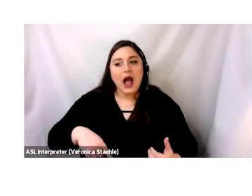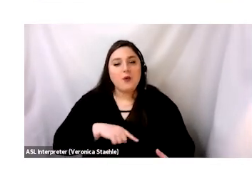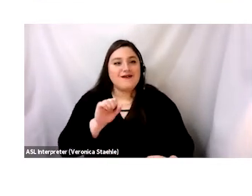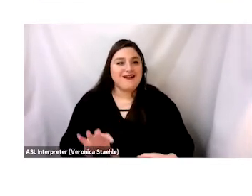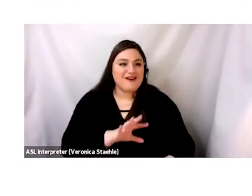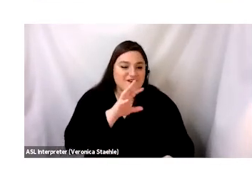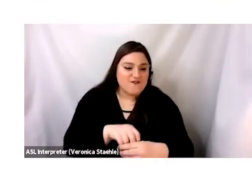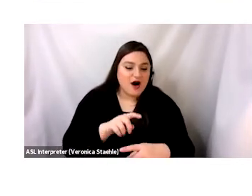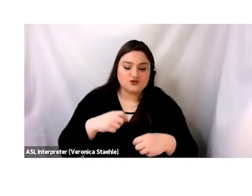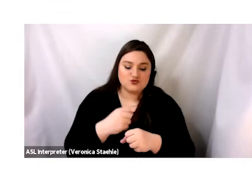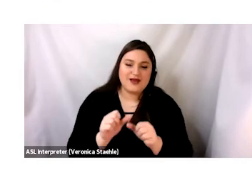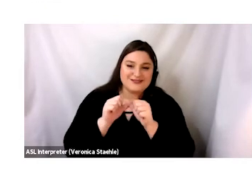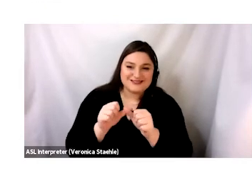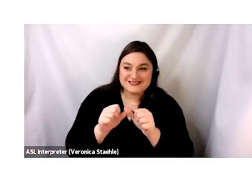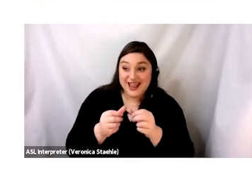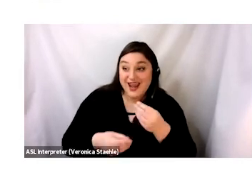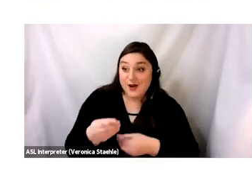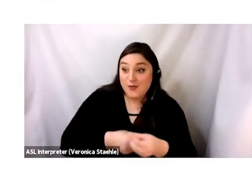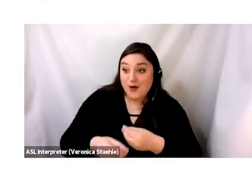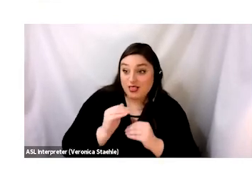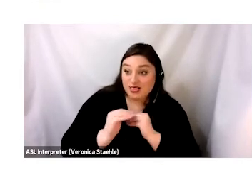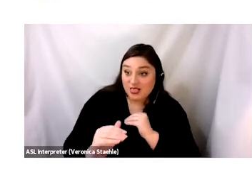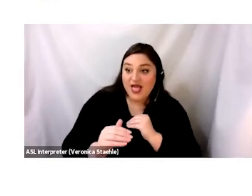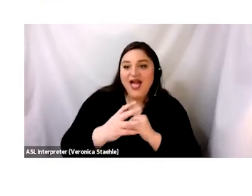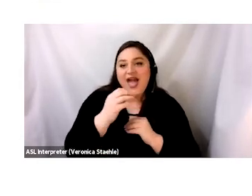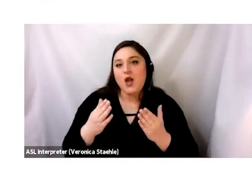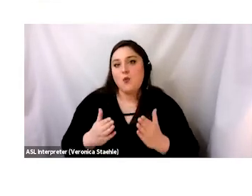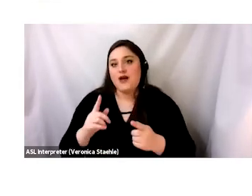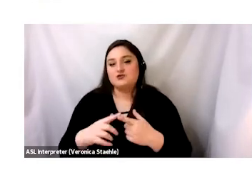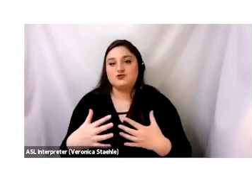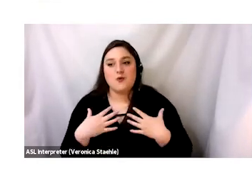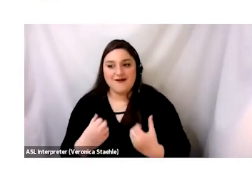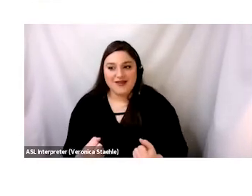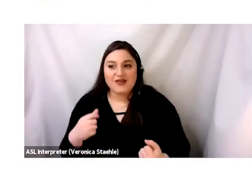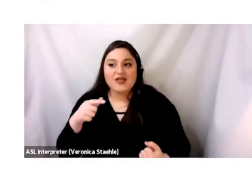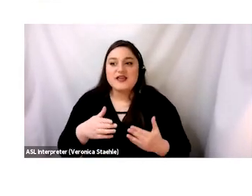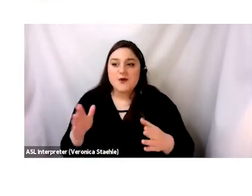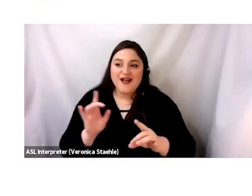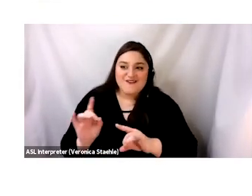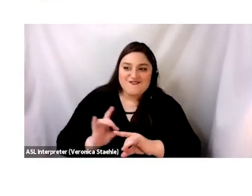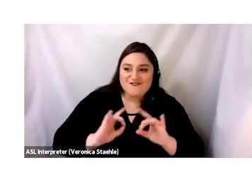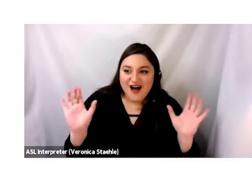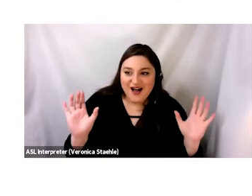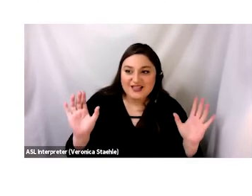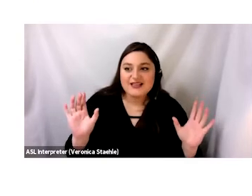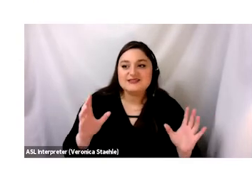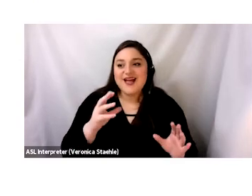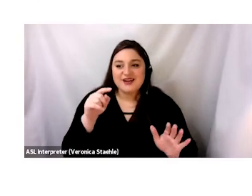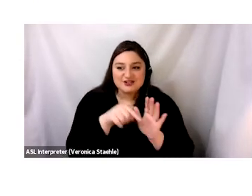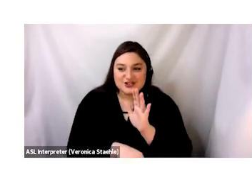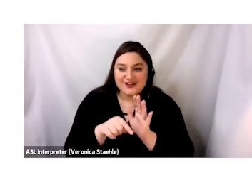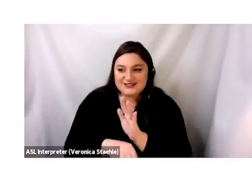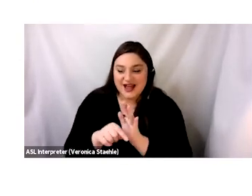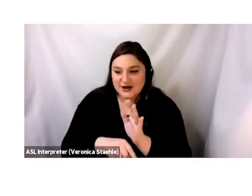sustainable cotton futures, and the ways we could heal some of these violent legacies of domination, dispossession, and genocide